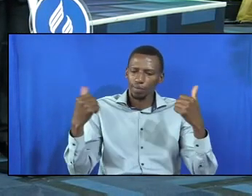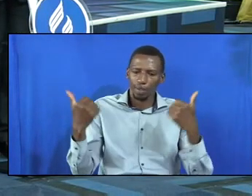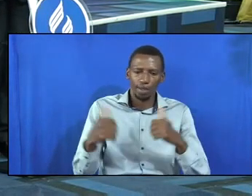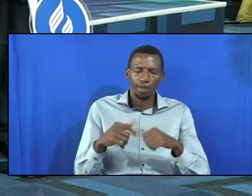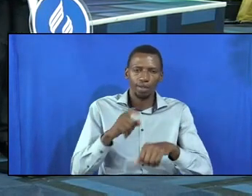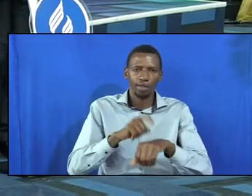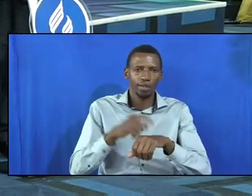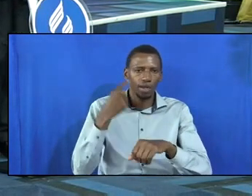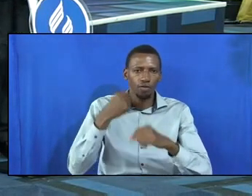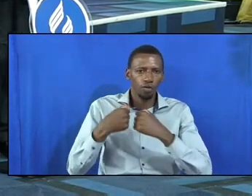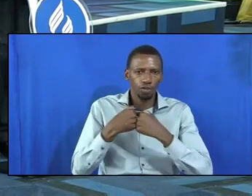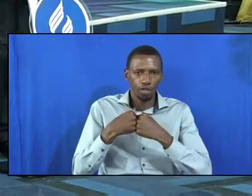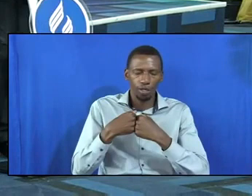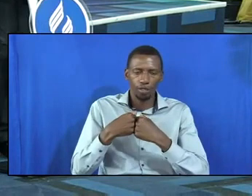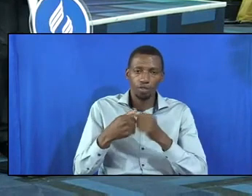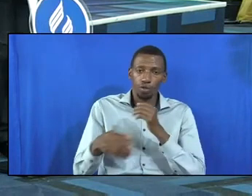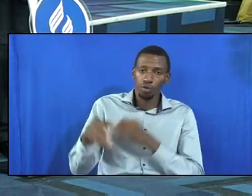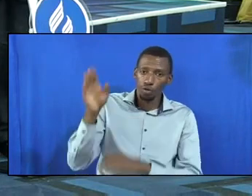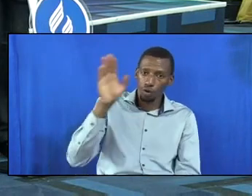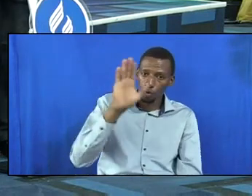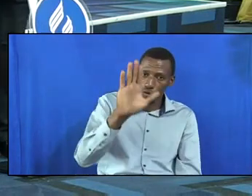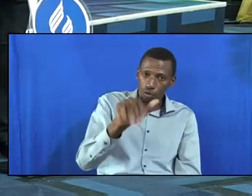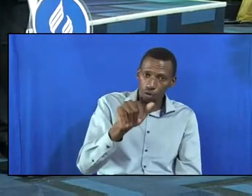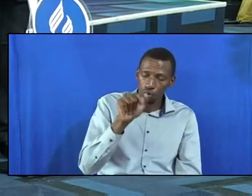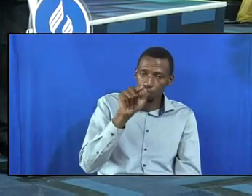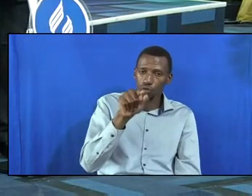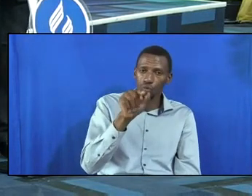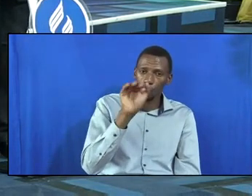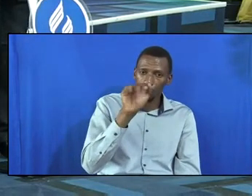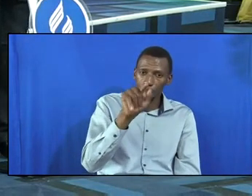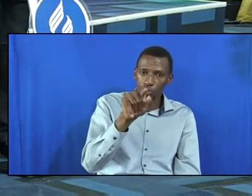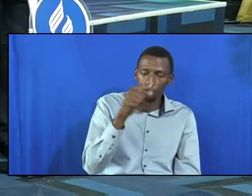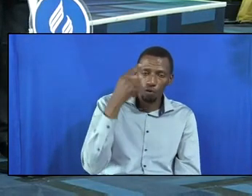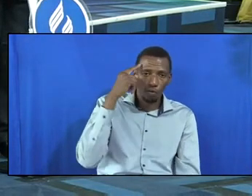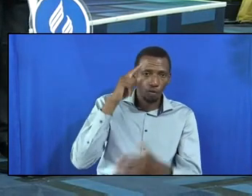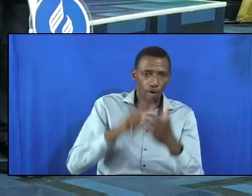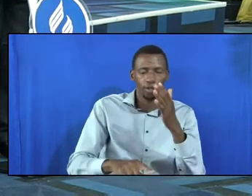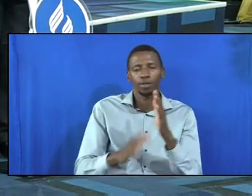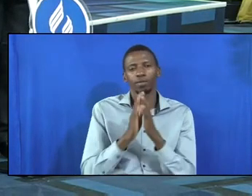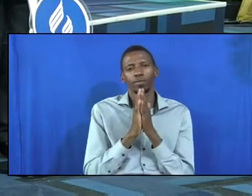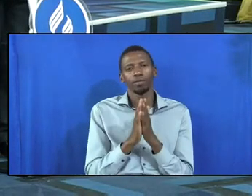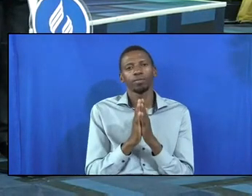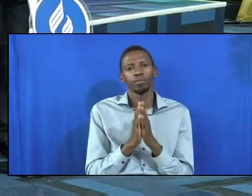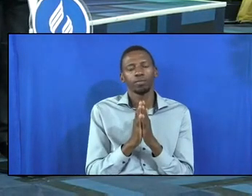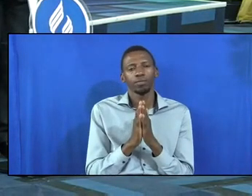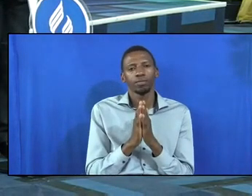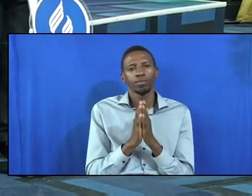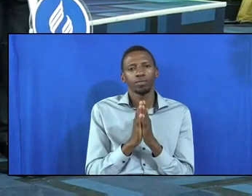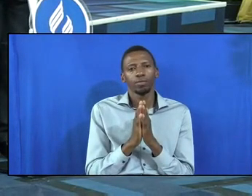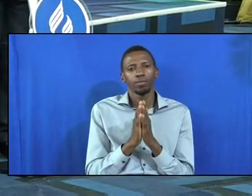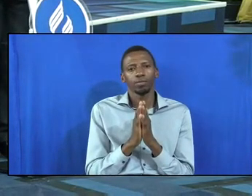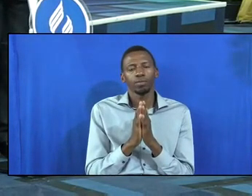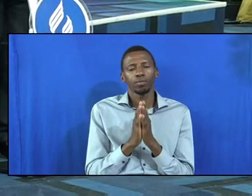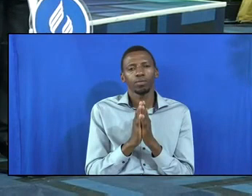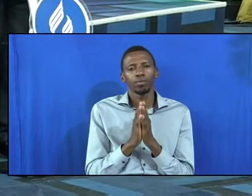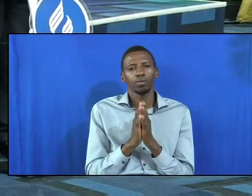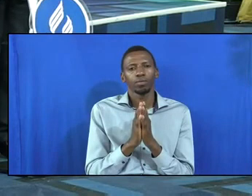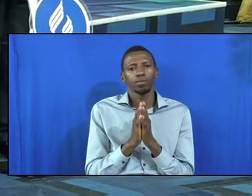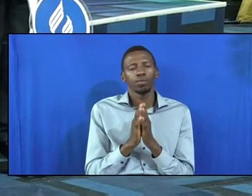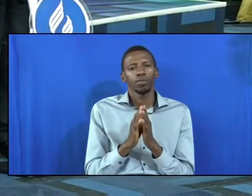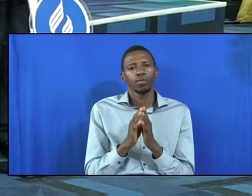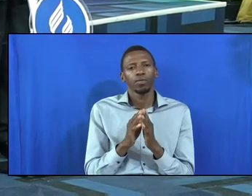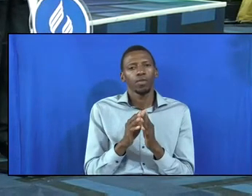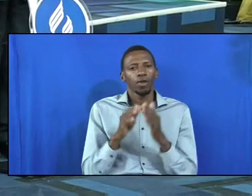difficult, God is calling you to prayer. Actually, one author has put it that